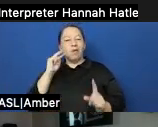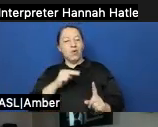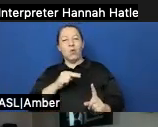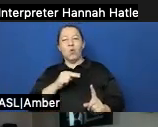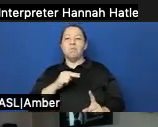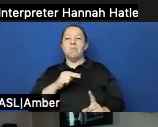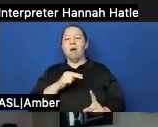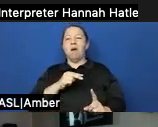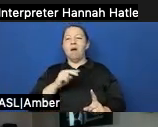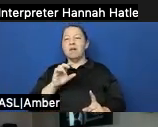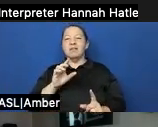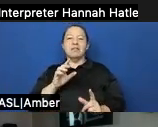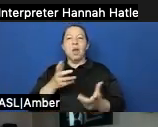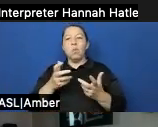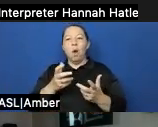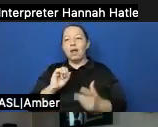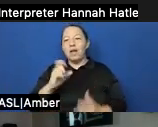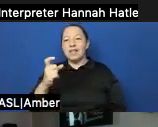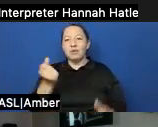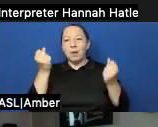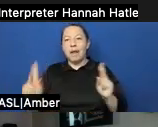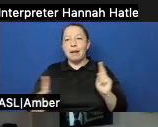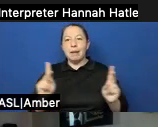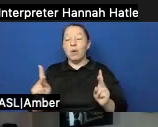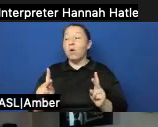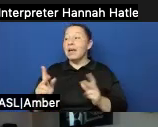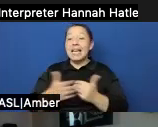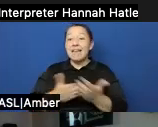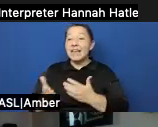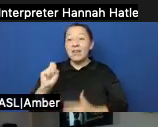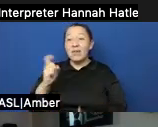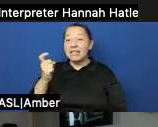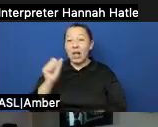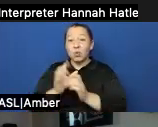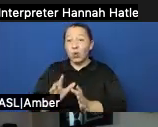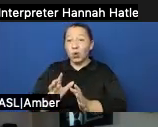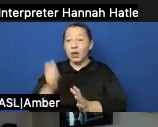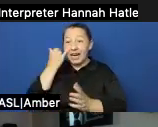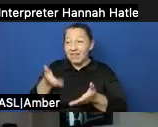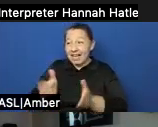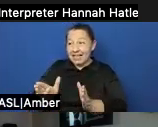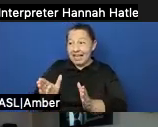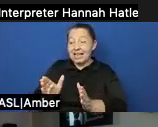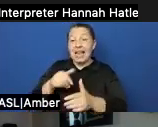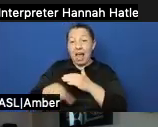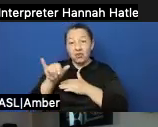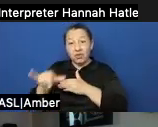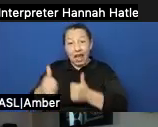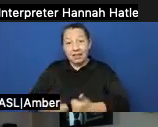right? Even if they consented for sex worker, but if they consented and entered into that life, and then they had